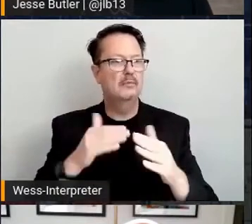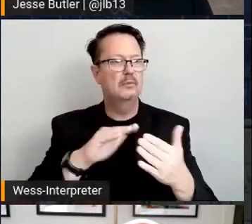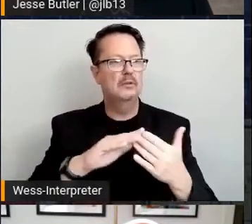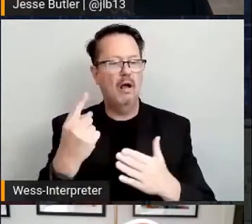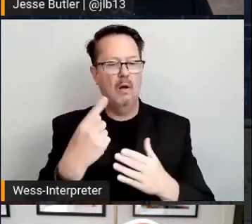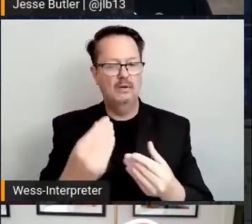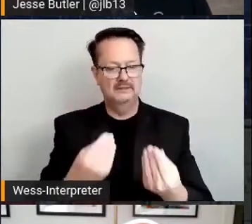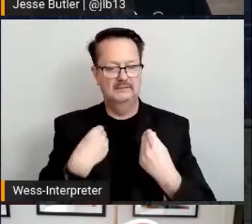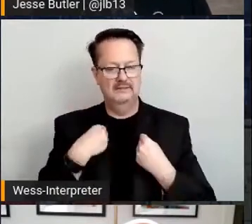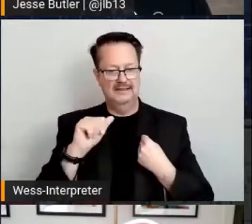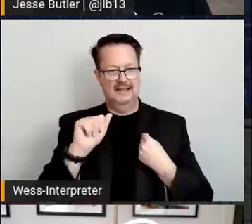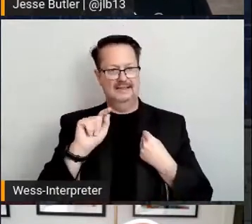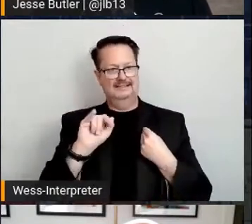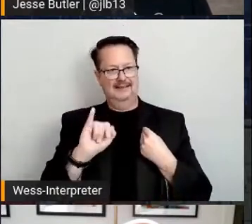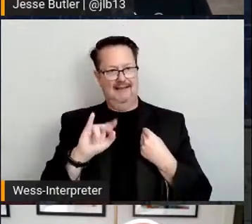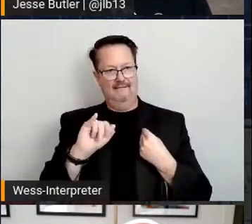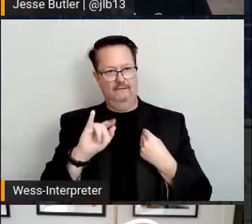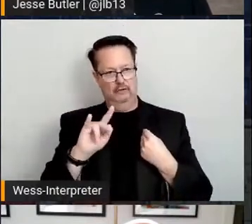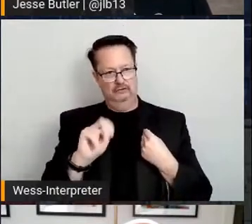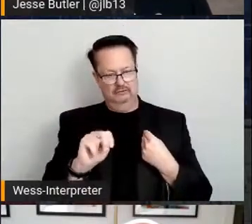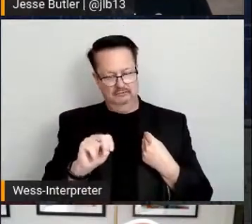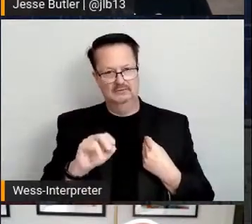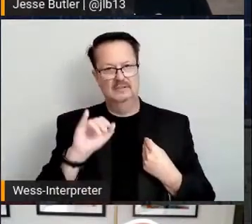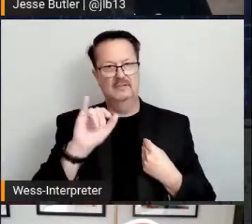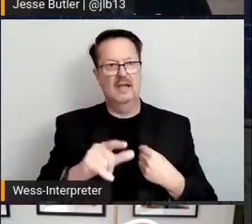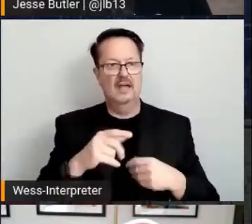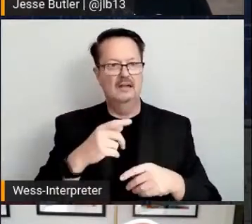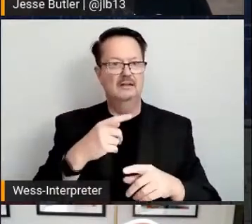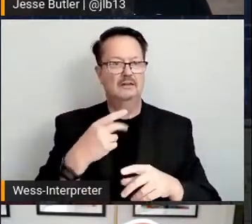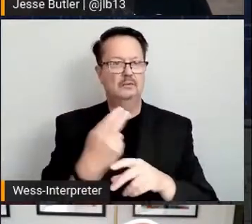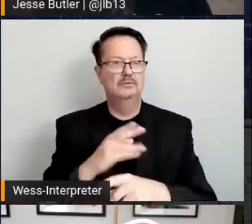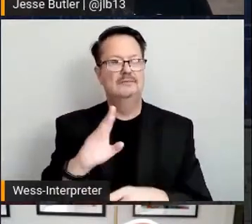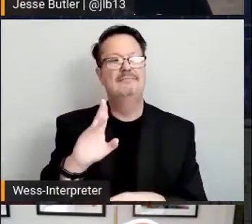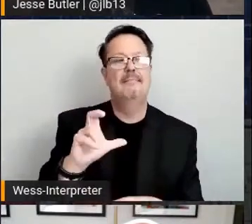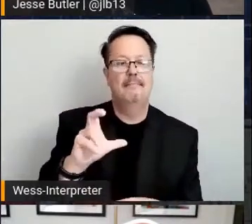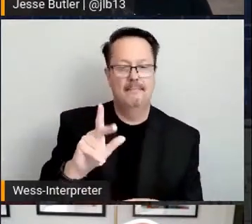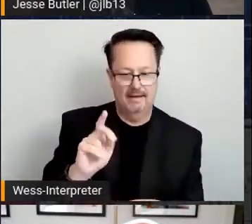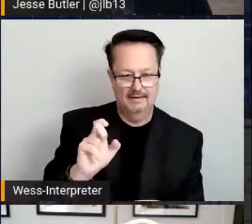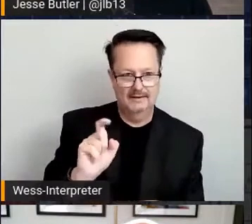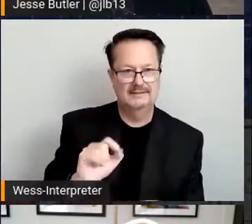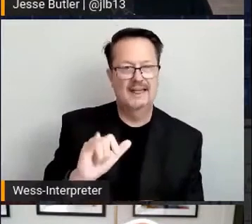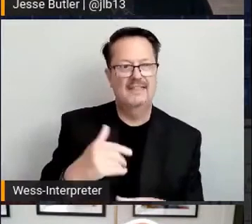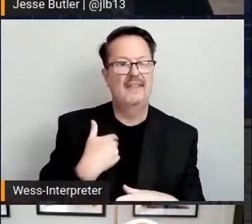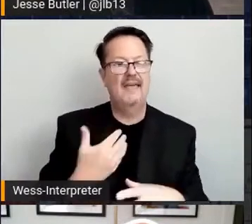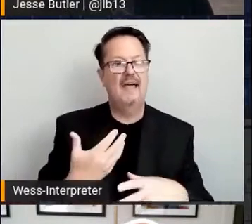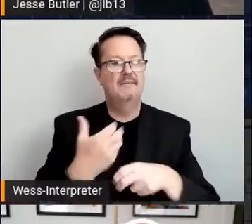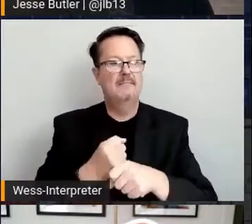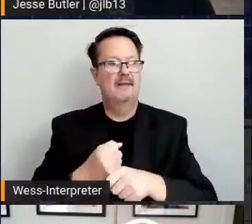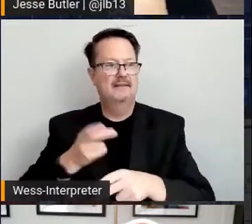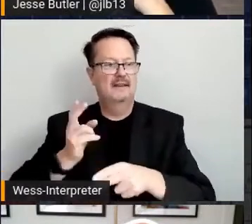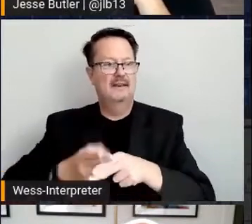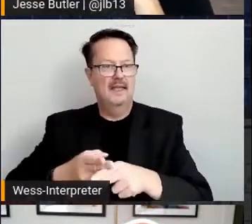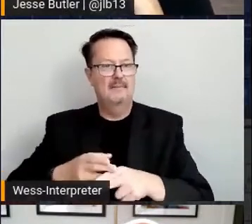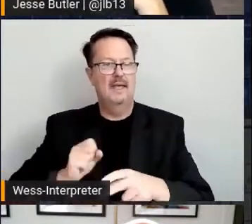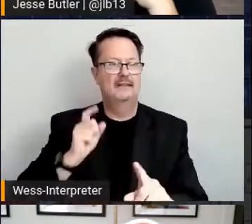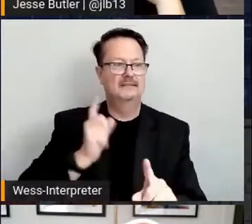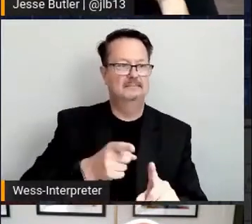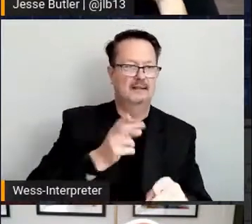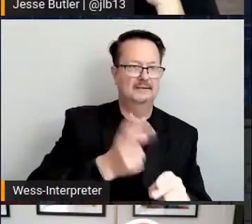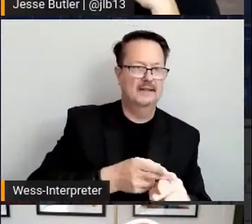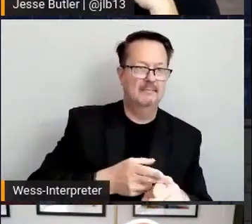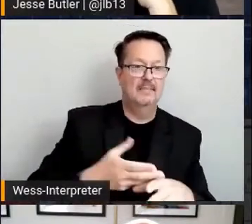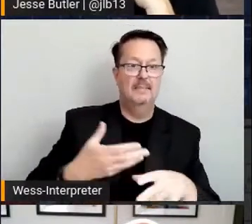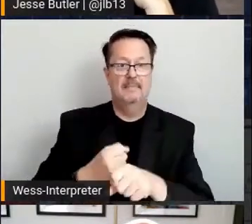API version, kind that is a bucket. And here we have a metadata name and a spec name. The metadata name is